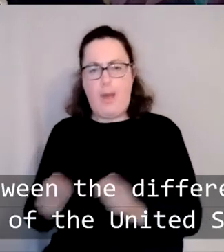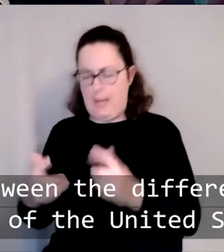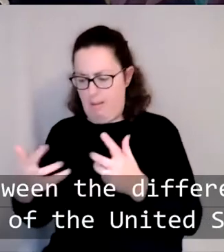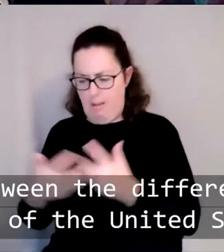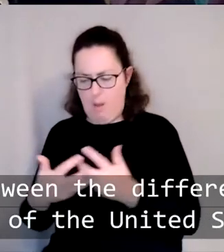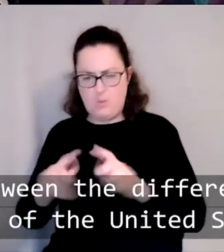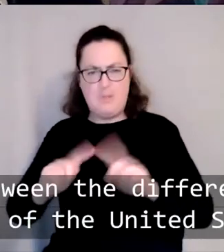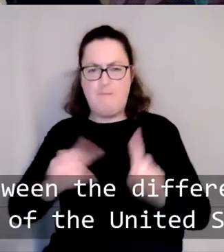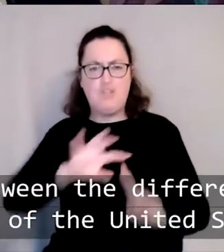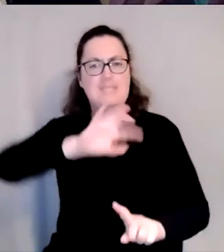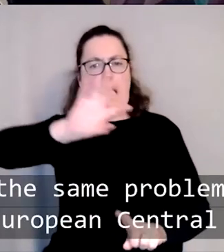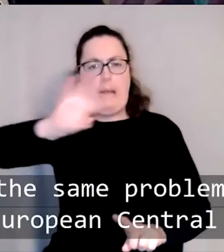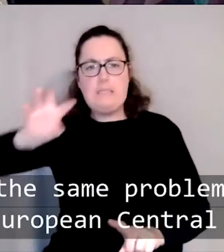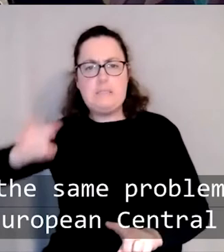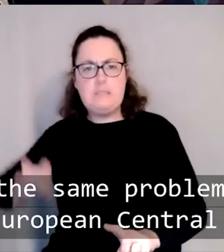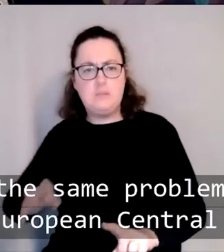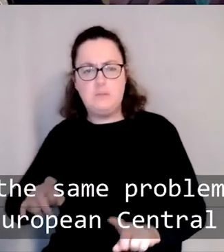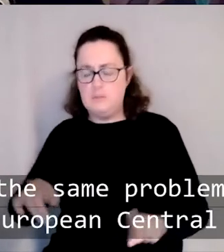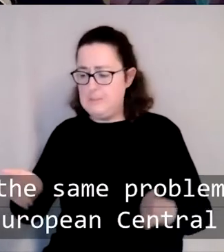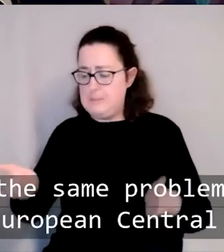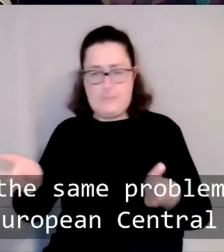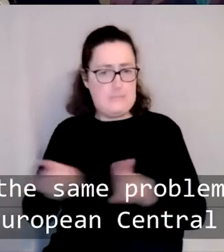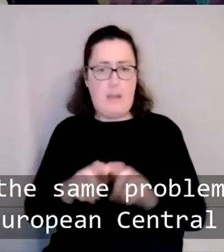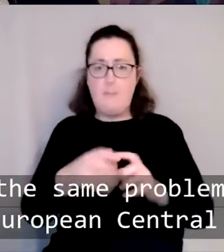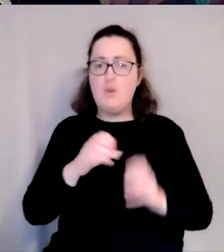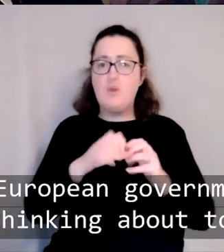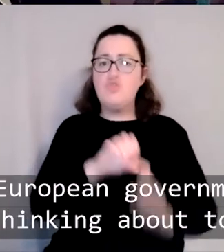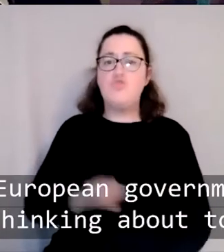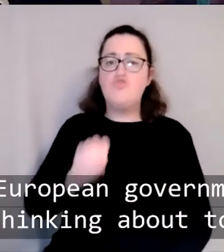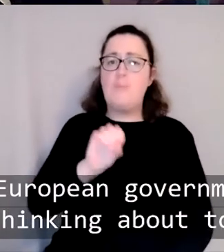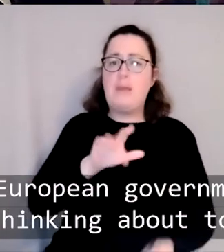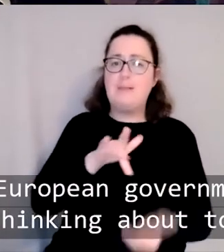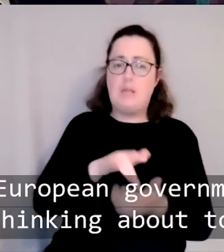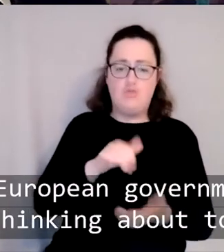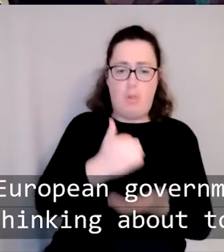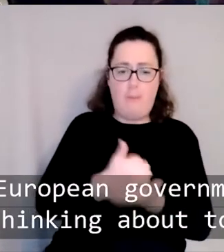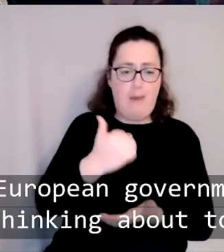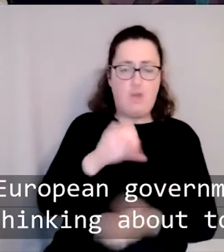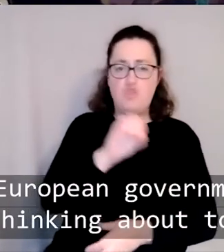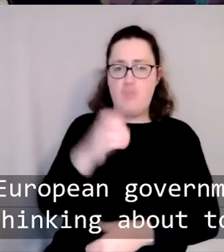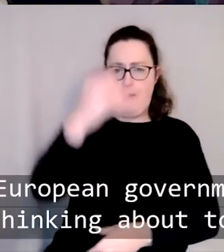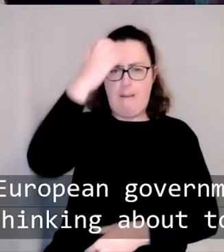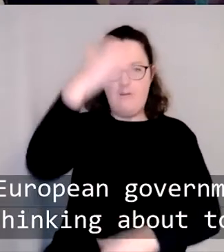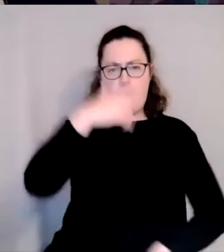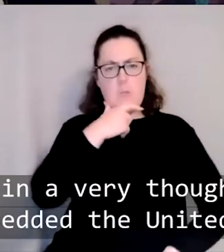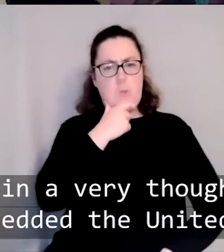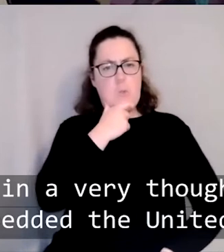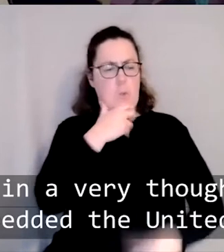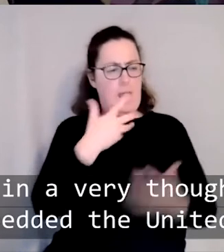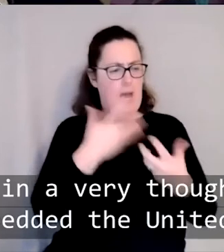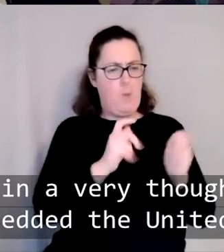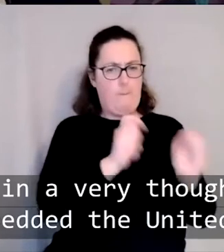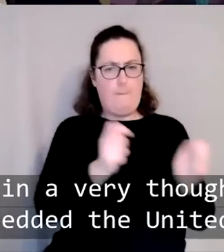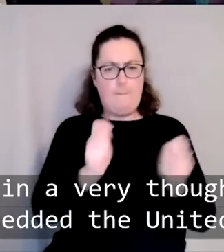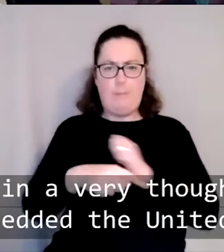the different states of the United States. It's the same problem that the European Central Bank and European governments are thinking about today. And he did it